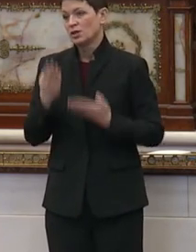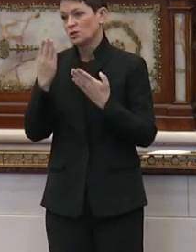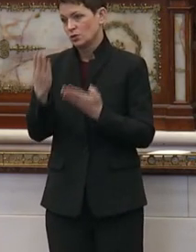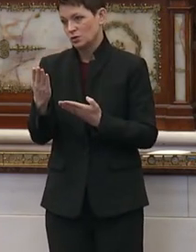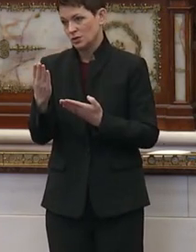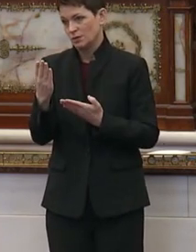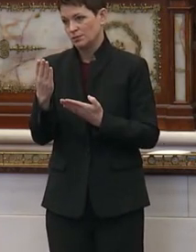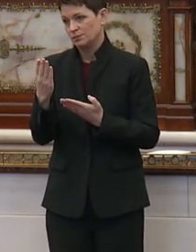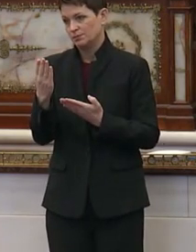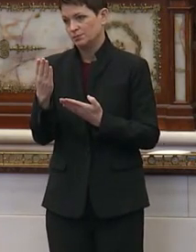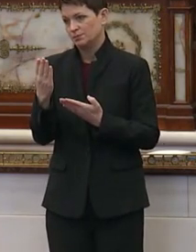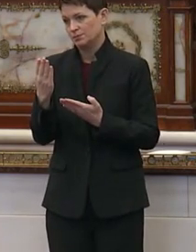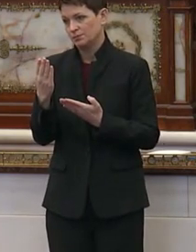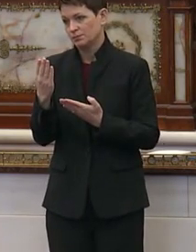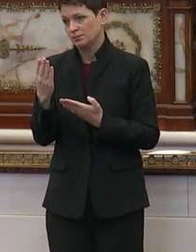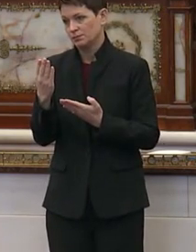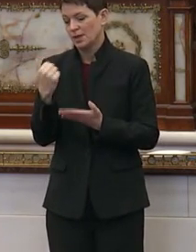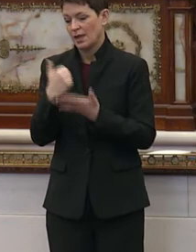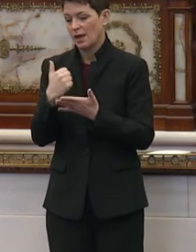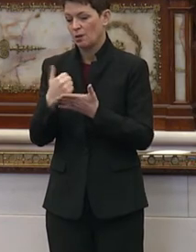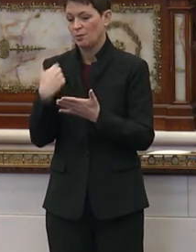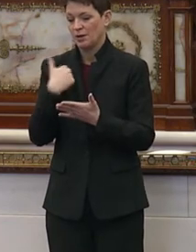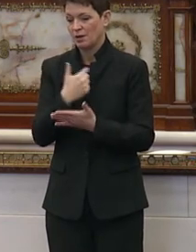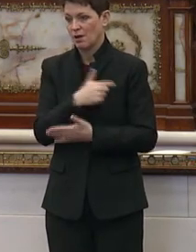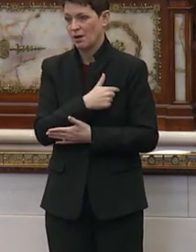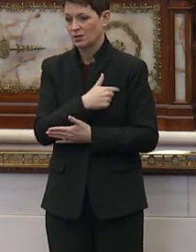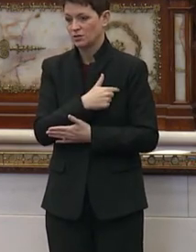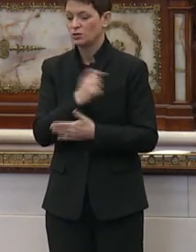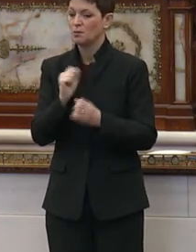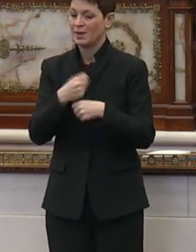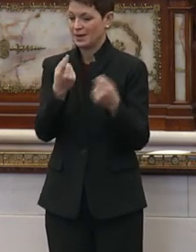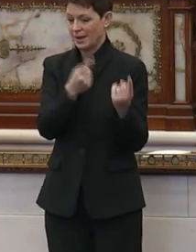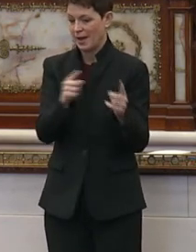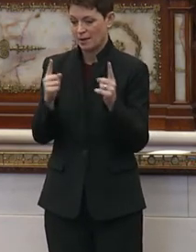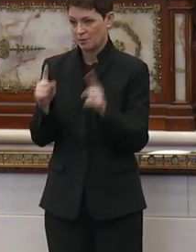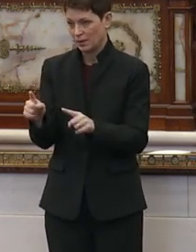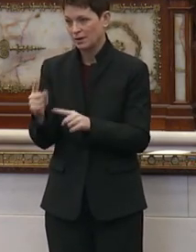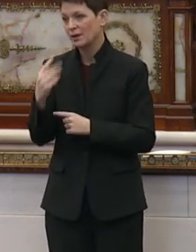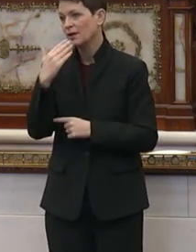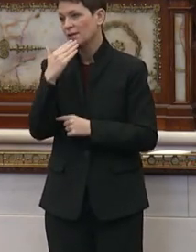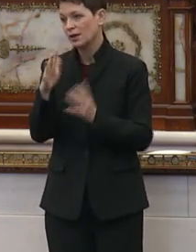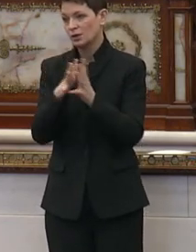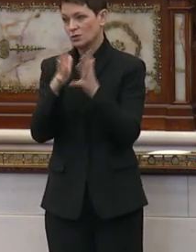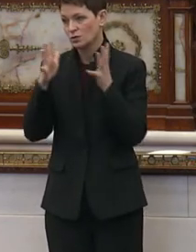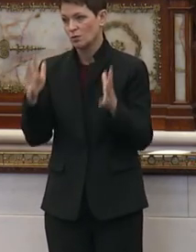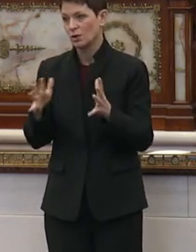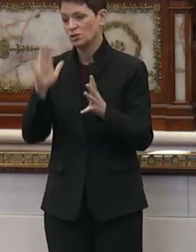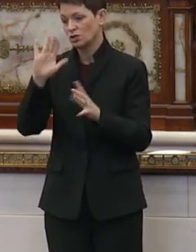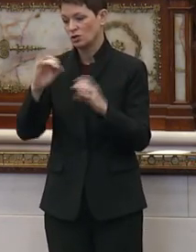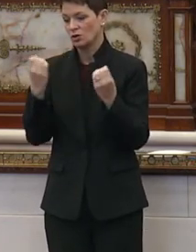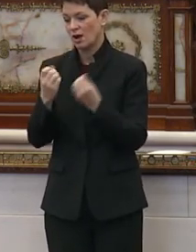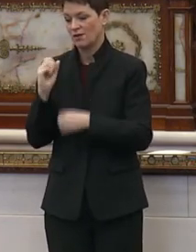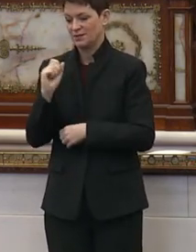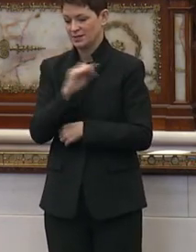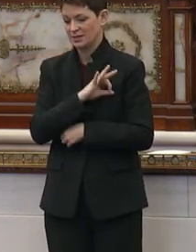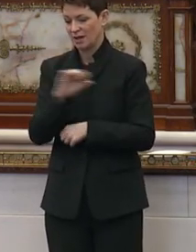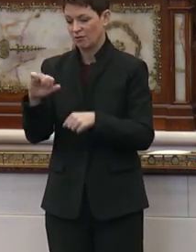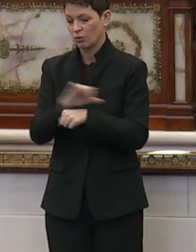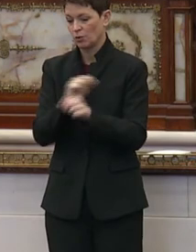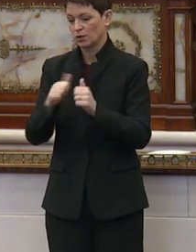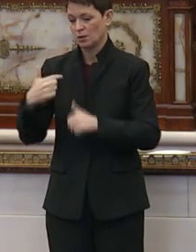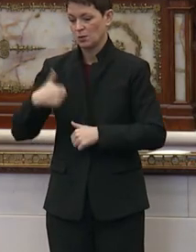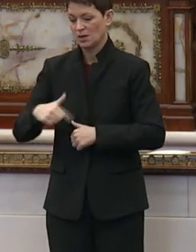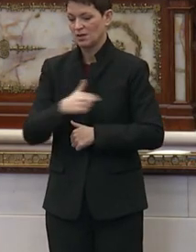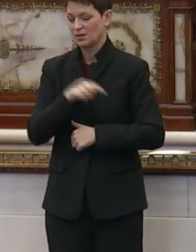on this resolution and helping us to bring this to bear. So we thank you so much and your office and staff for working with